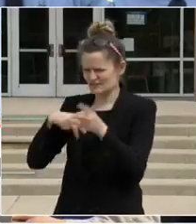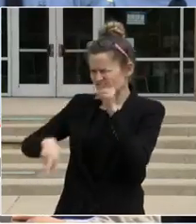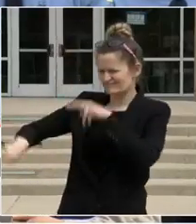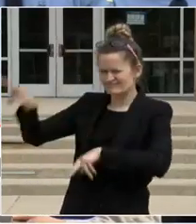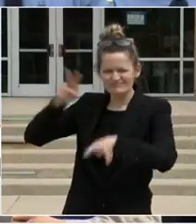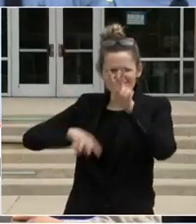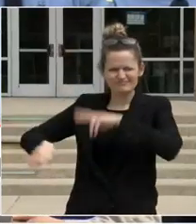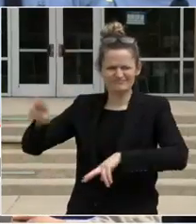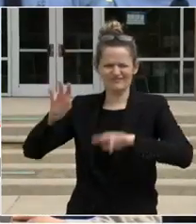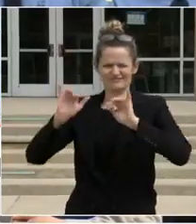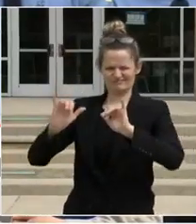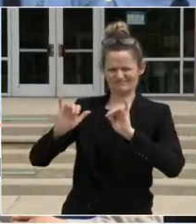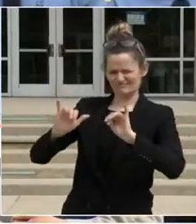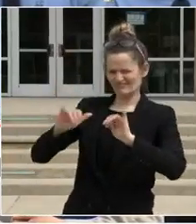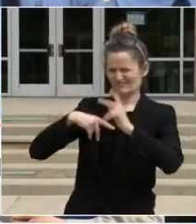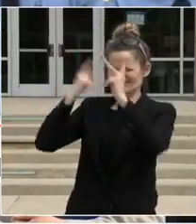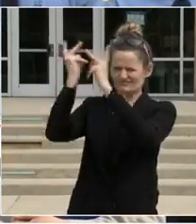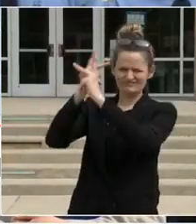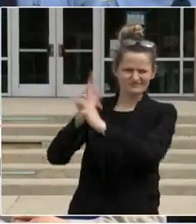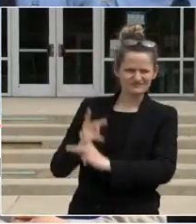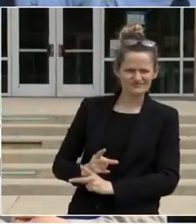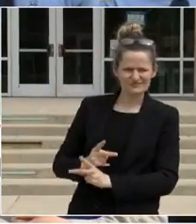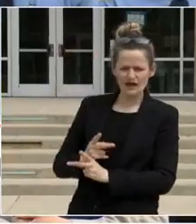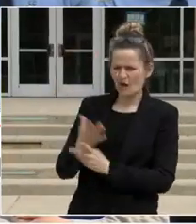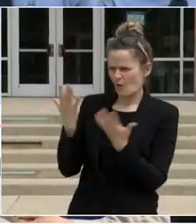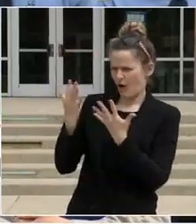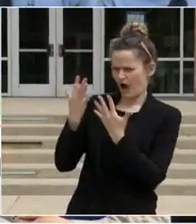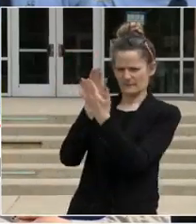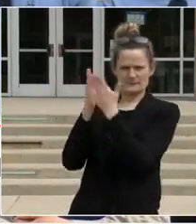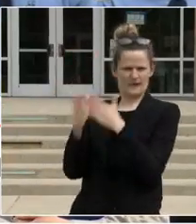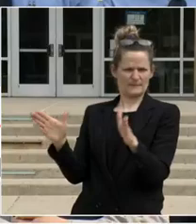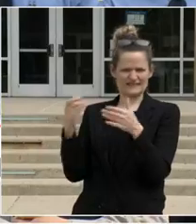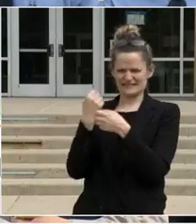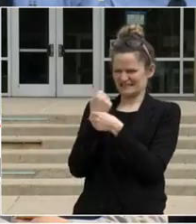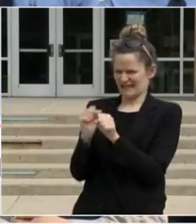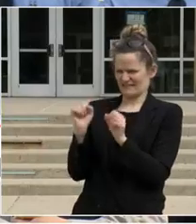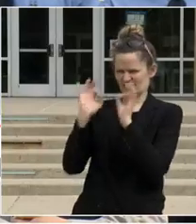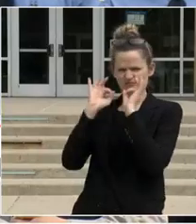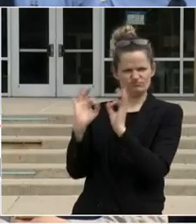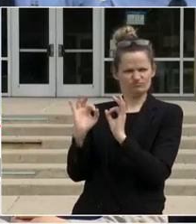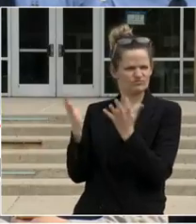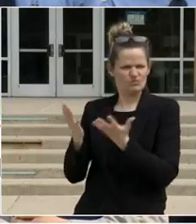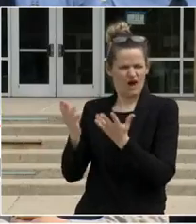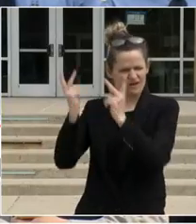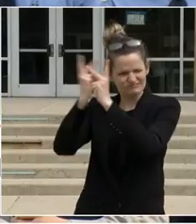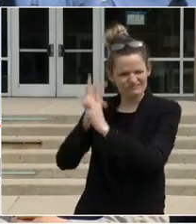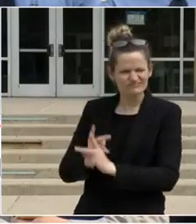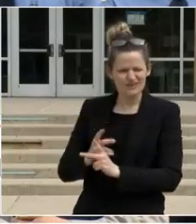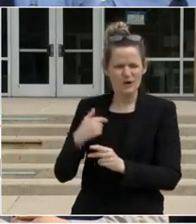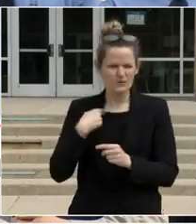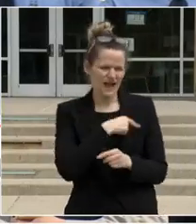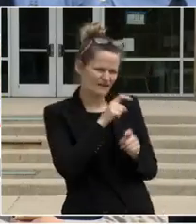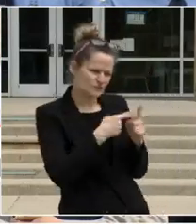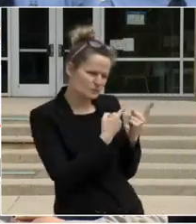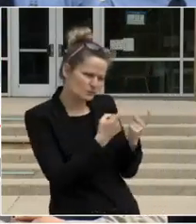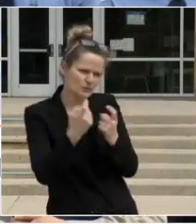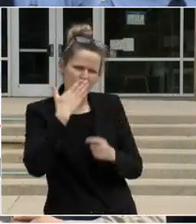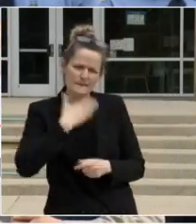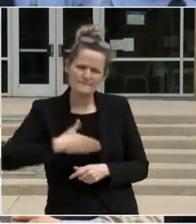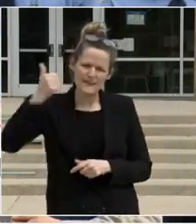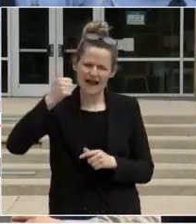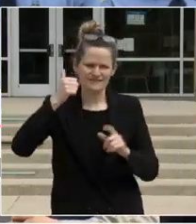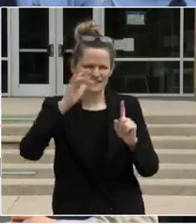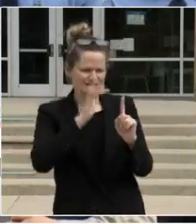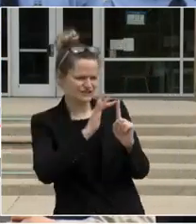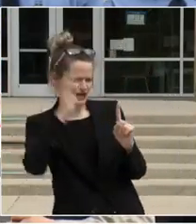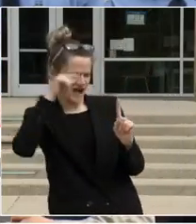entire landscape of public safety, and we have to make sure that we are able to recruit the best and brightest police officers. And we're in